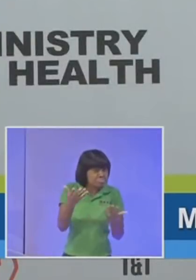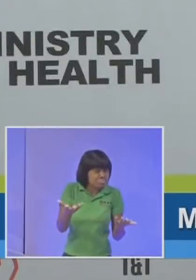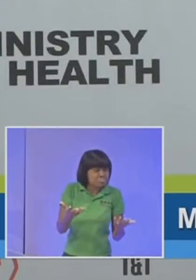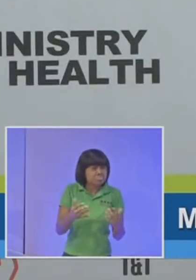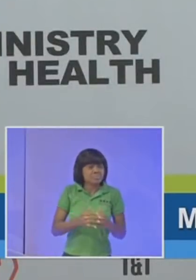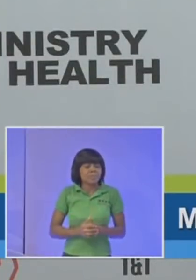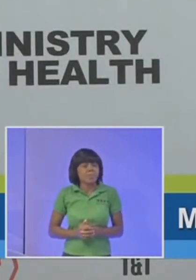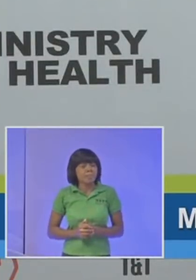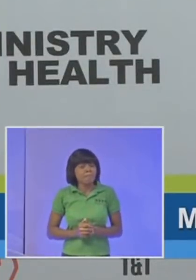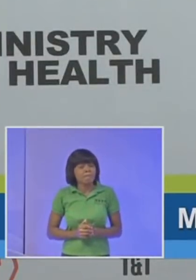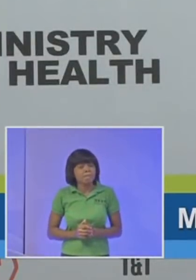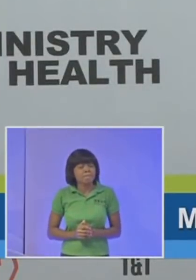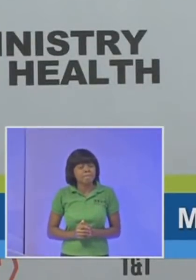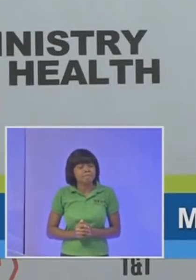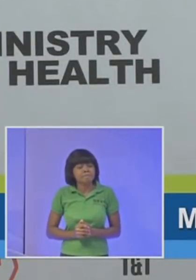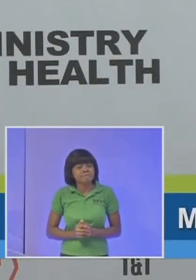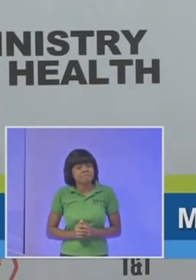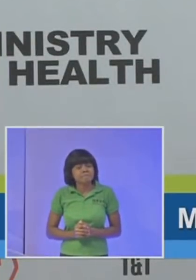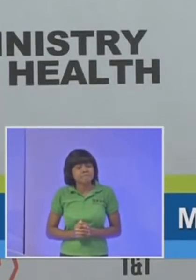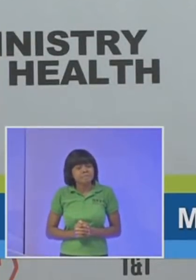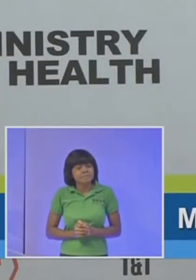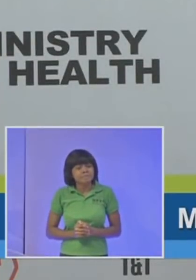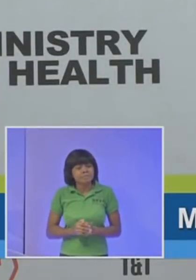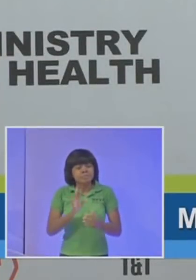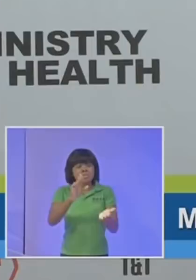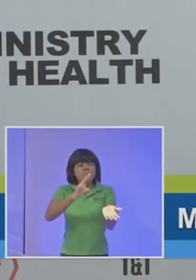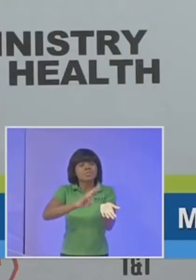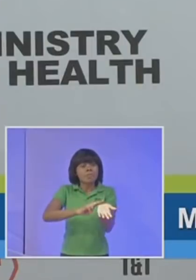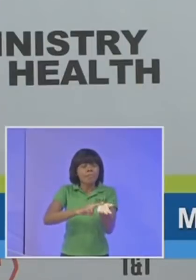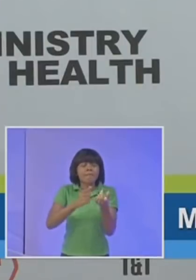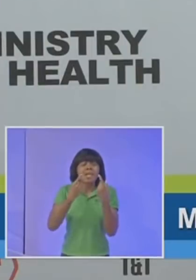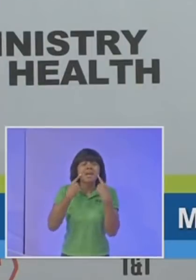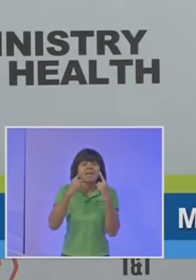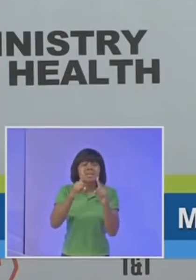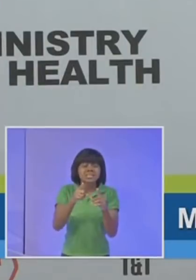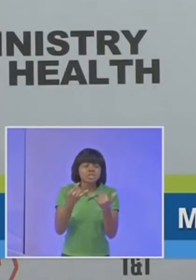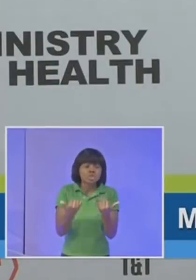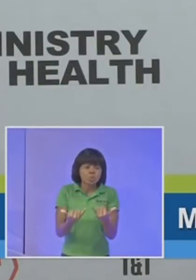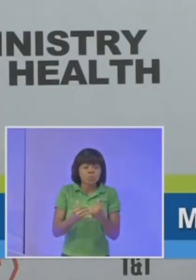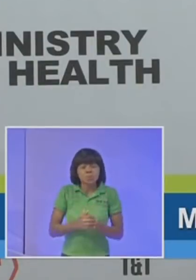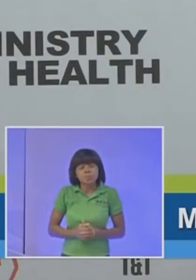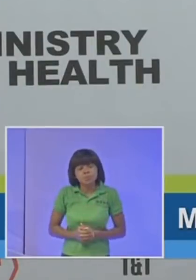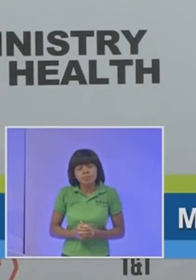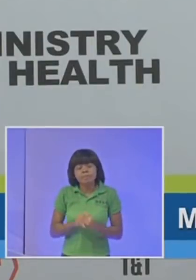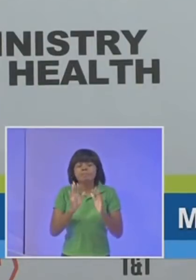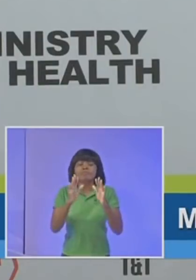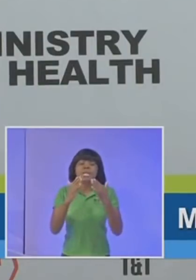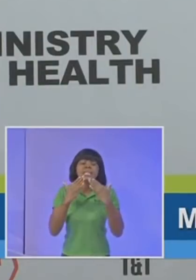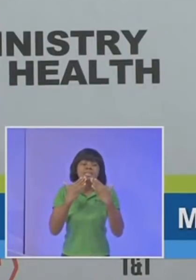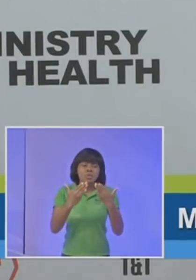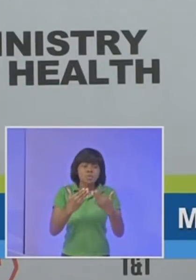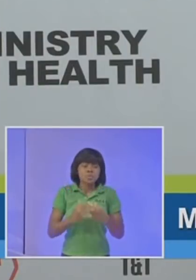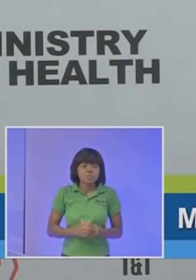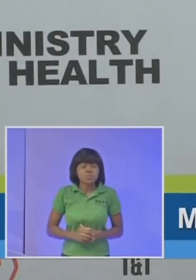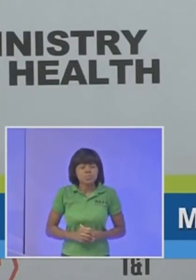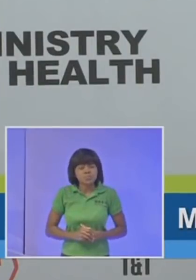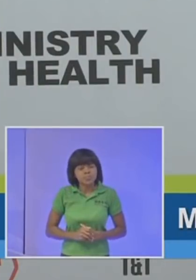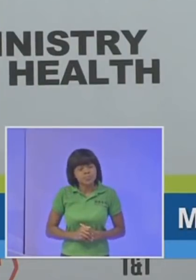And so we'll go to the nurse to respond to that. Thank